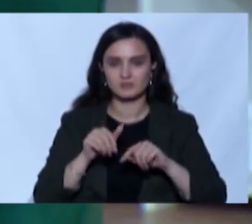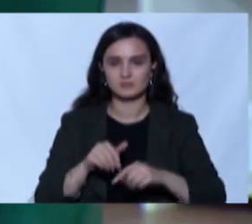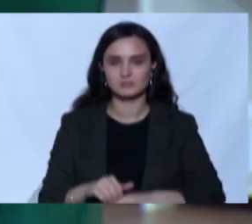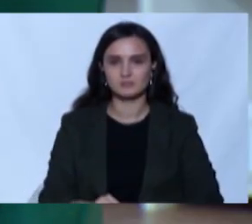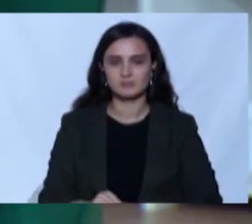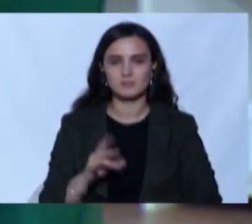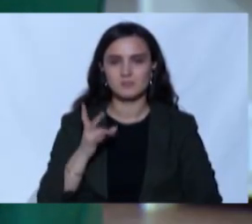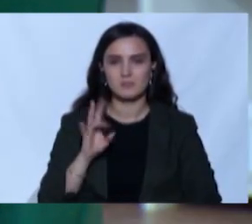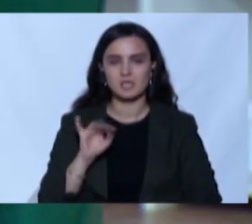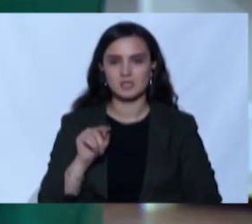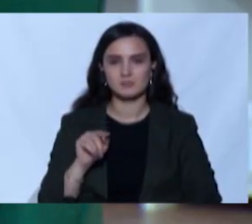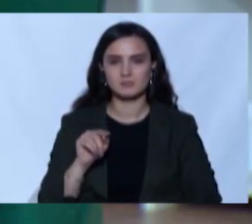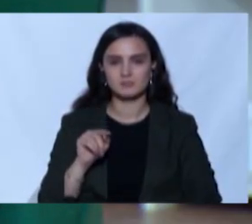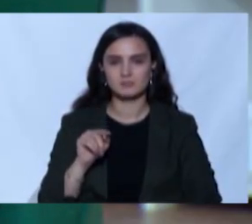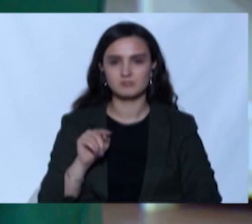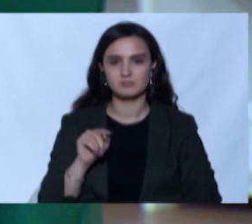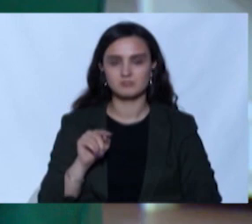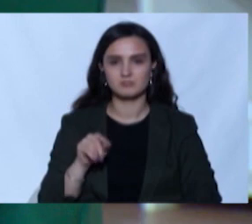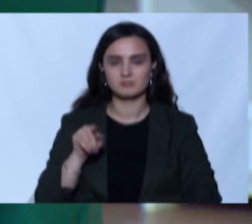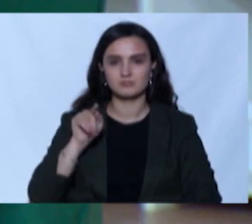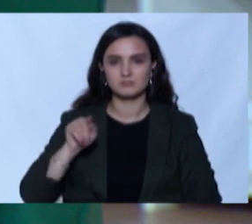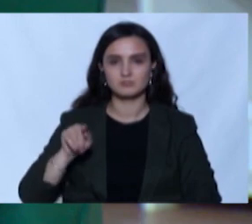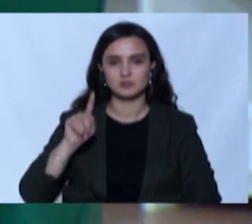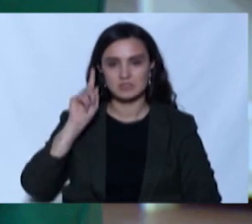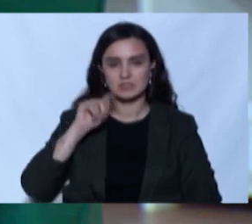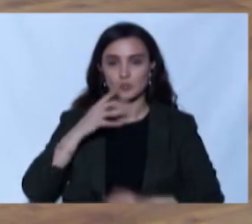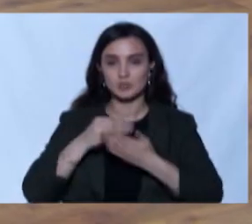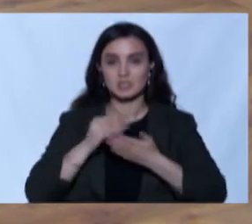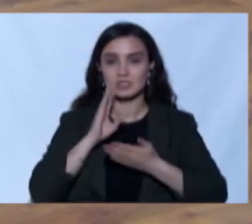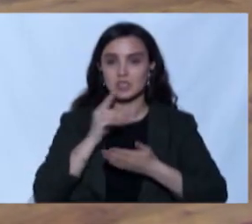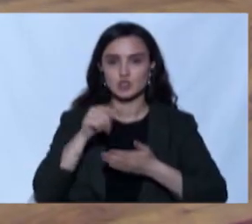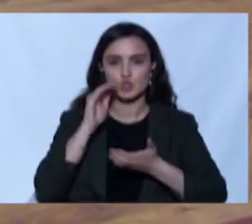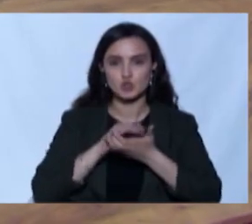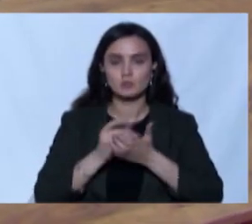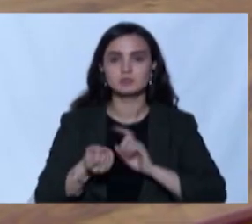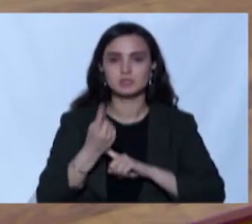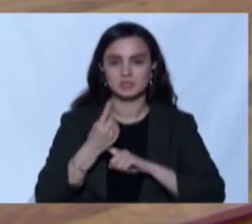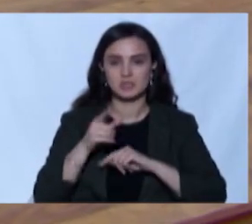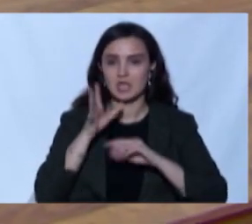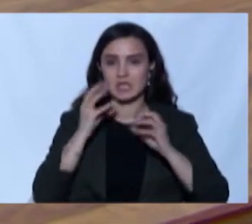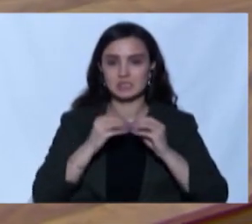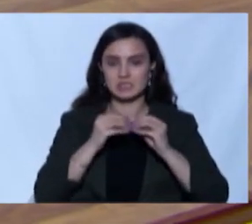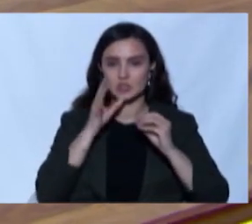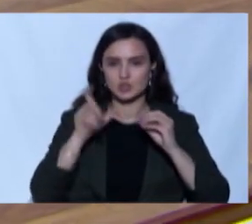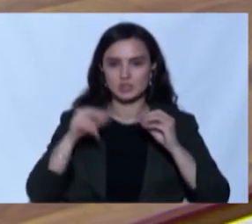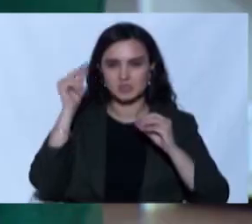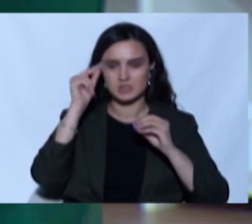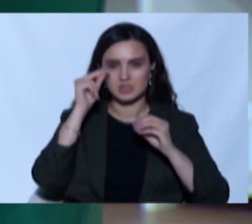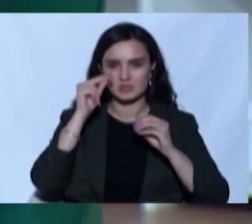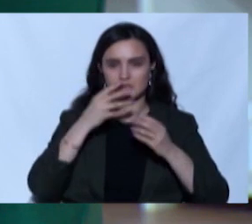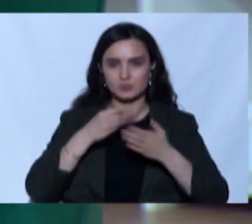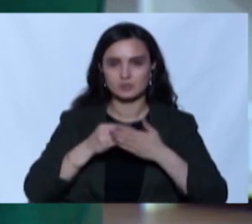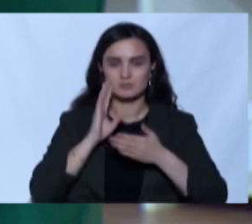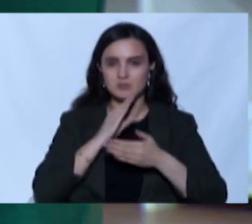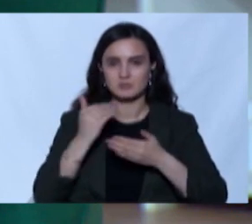Yep. But she got to know her mother in other ways, and by the age of 10, she learnt all of her